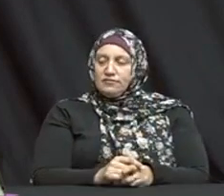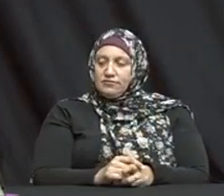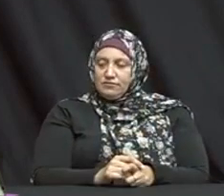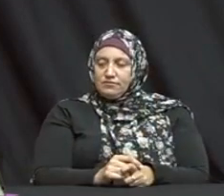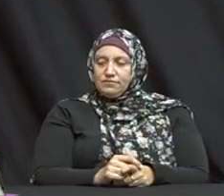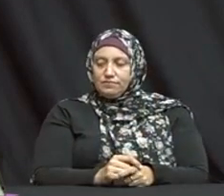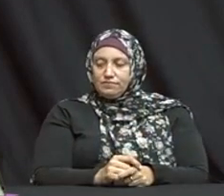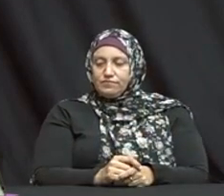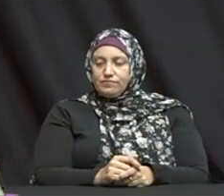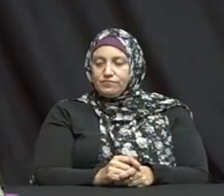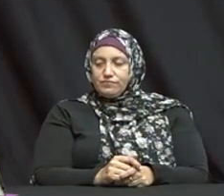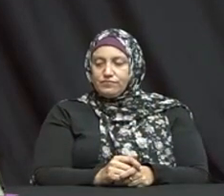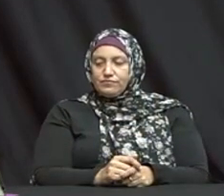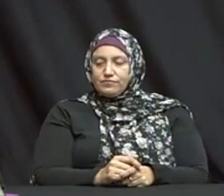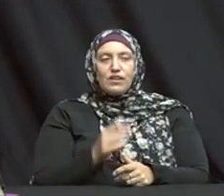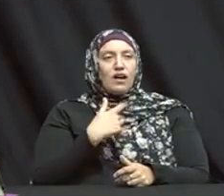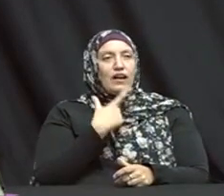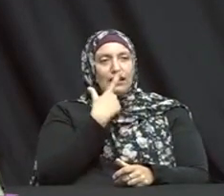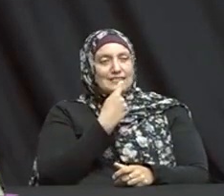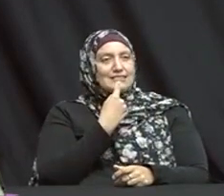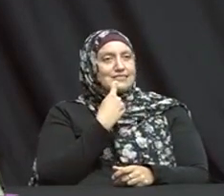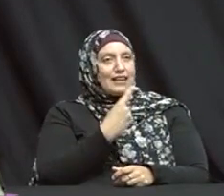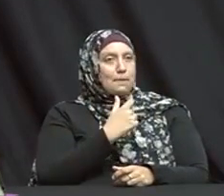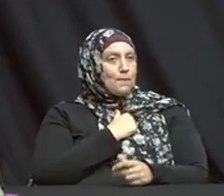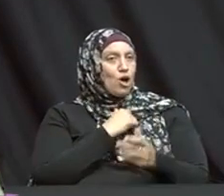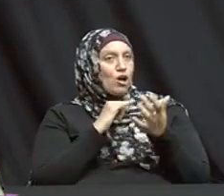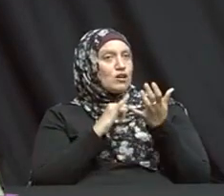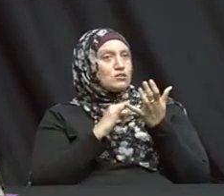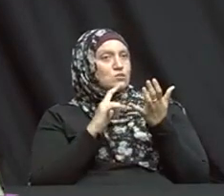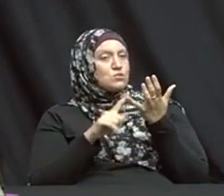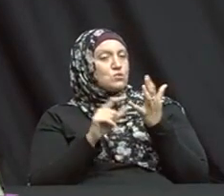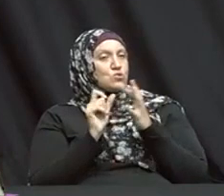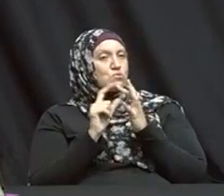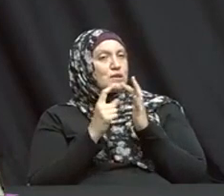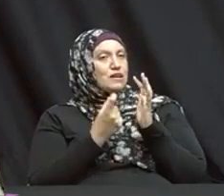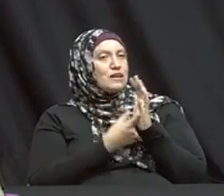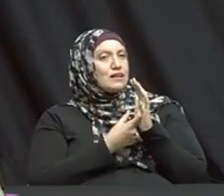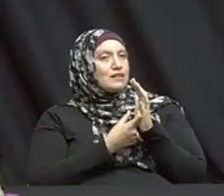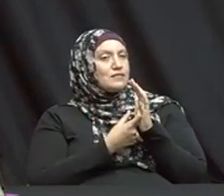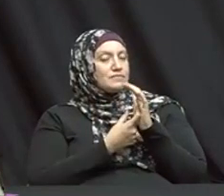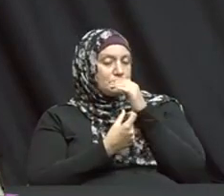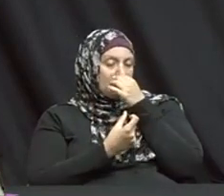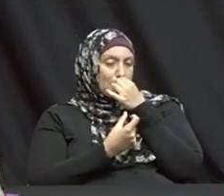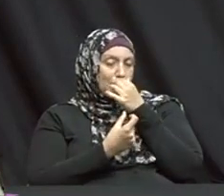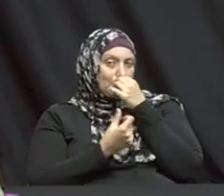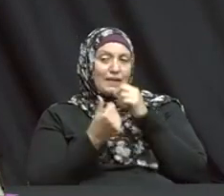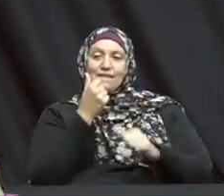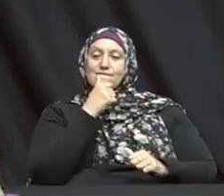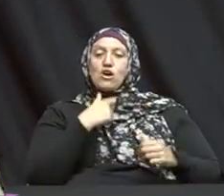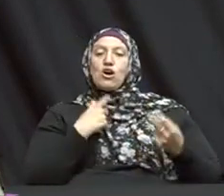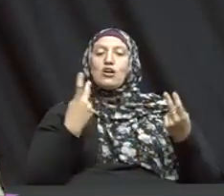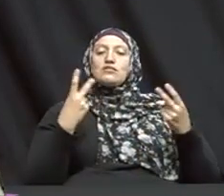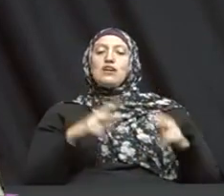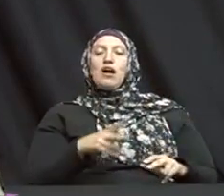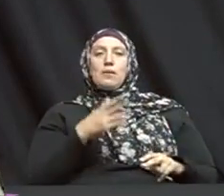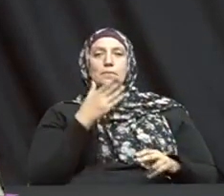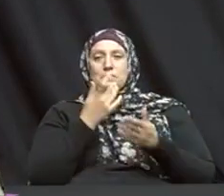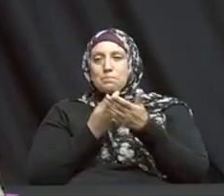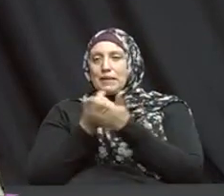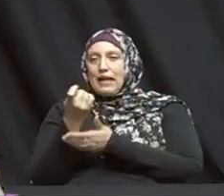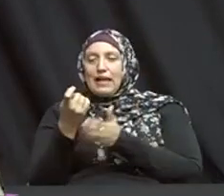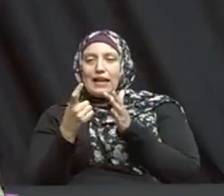super membership that your super proceeds upon your death get paid to the estate so that they go into the hands of the